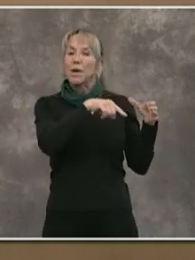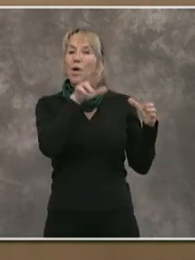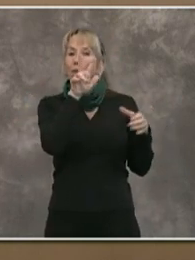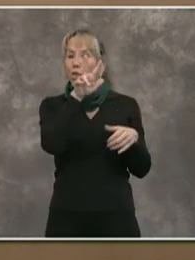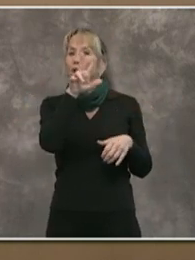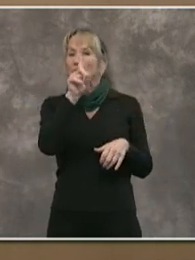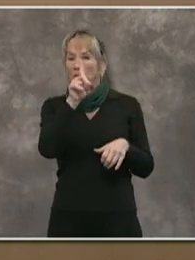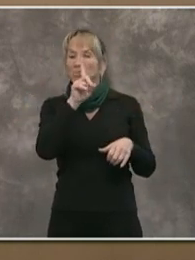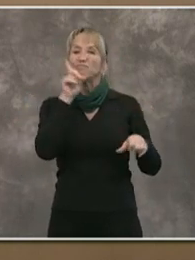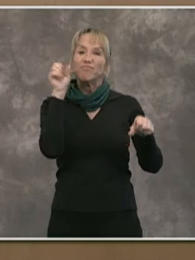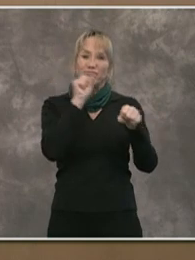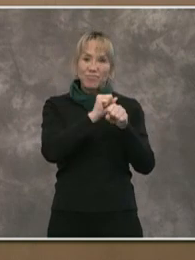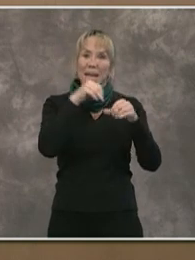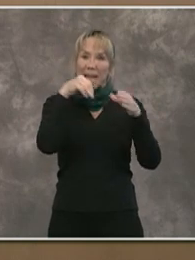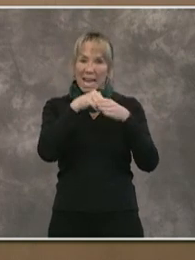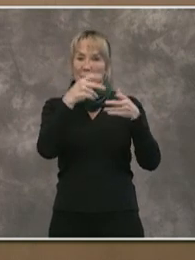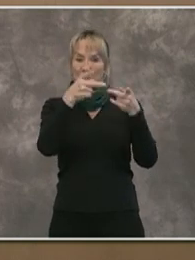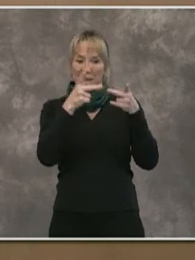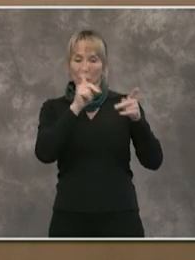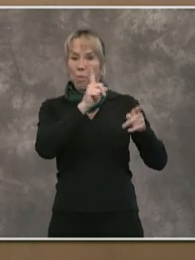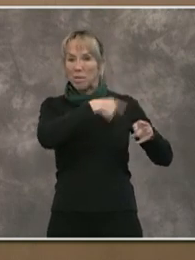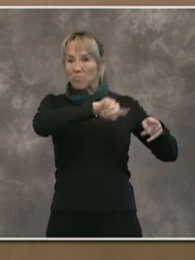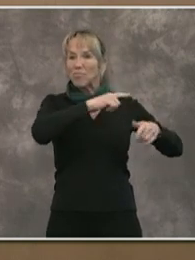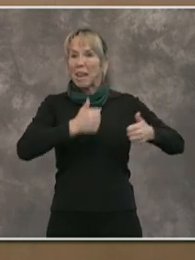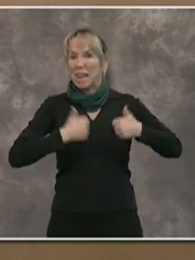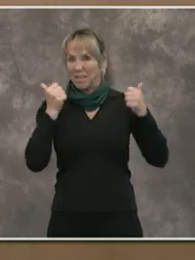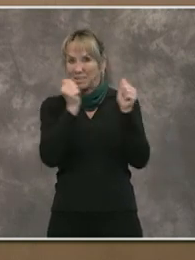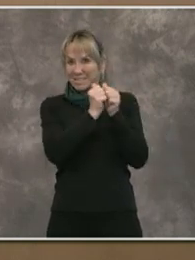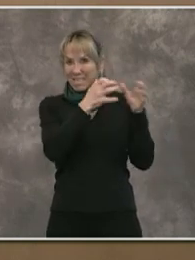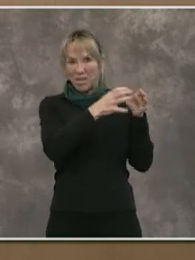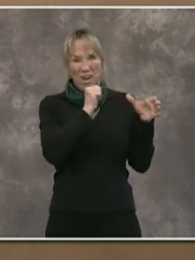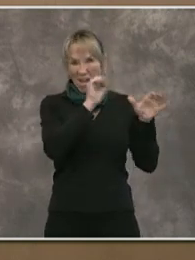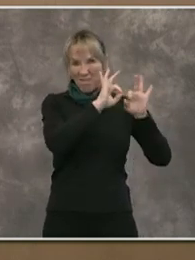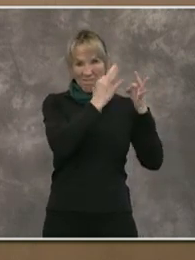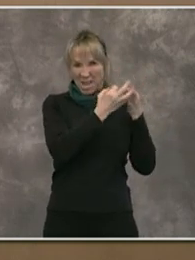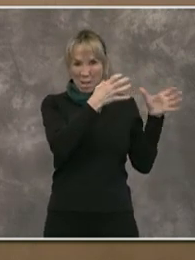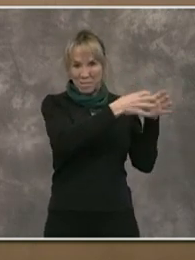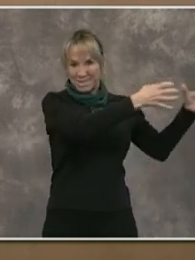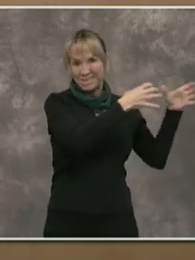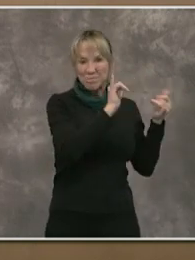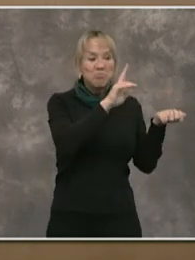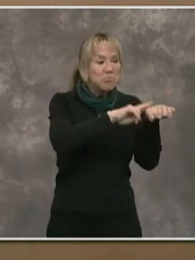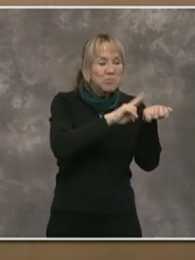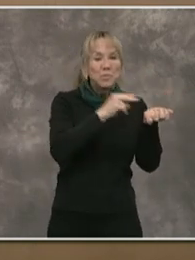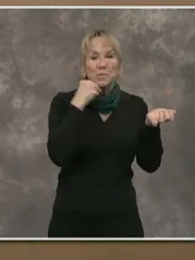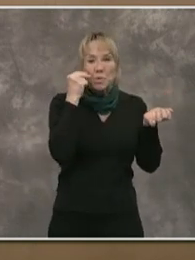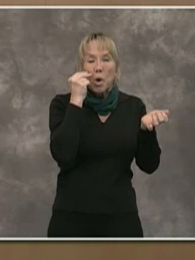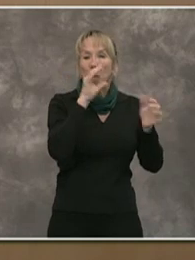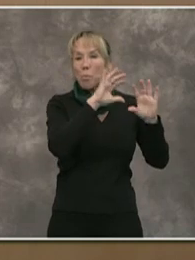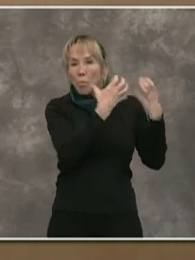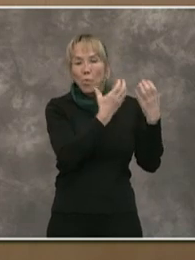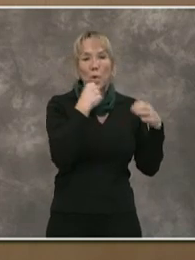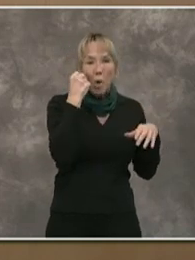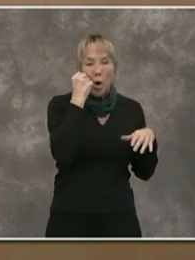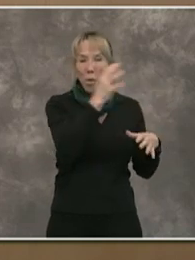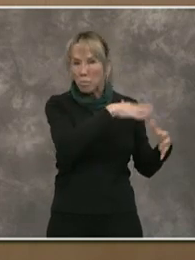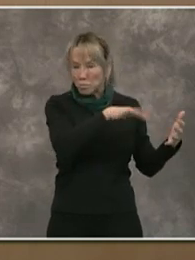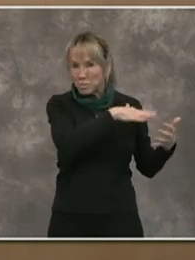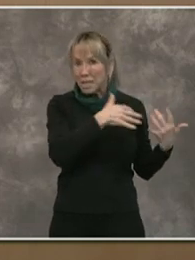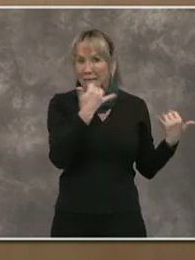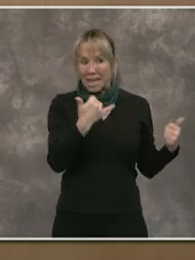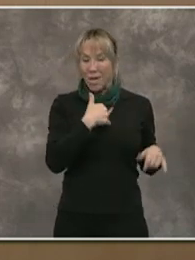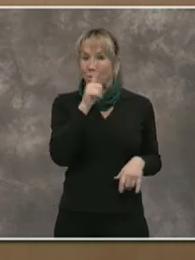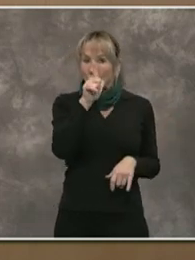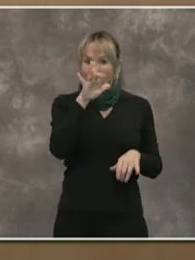31 confirmed outbreaks, which are unchanged from yesterday. These include 20 outbreaks in congregate facilities